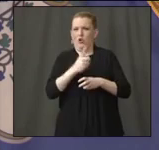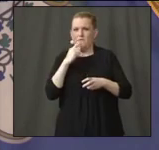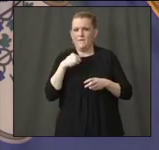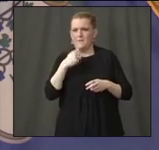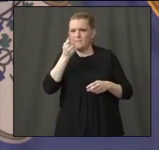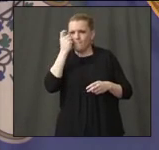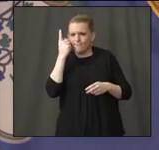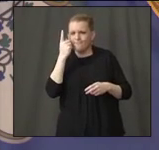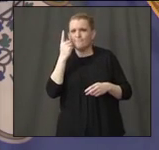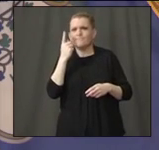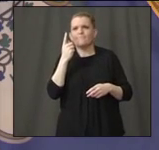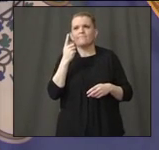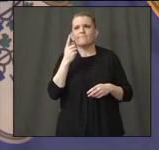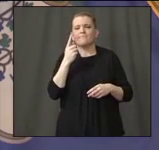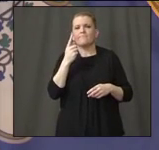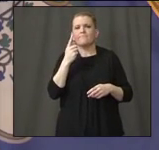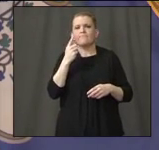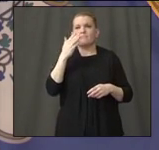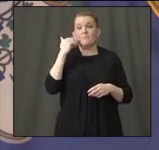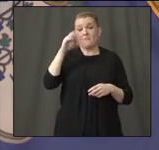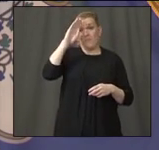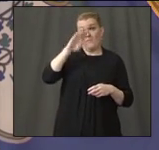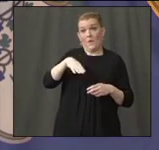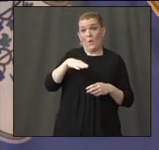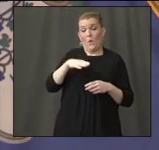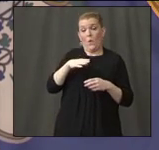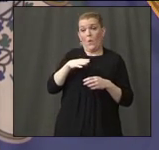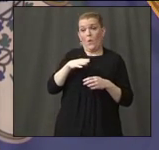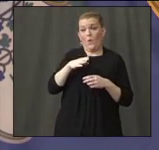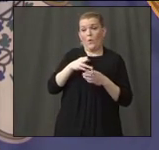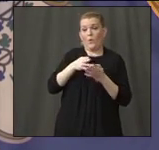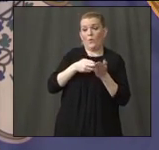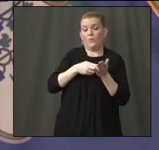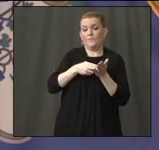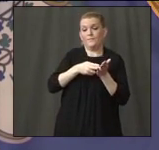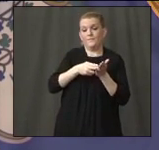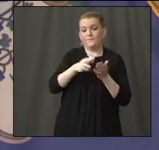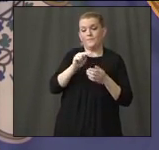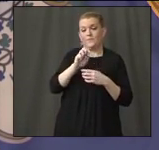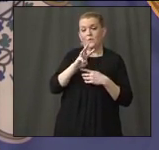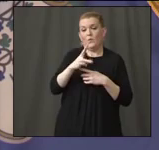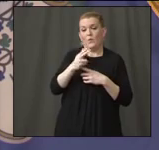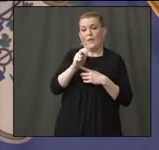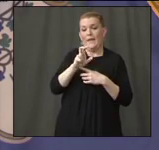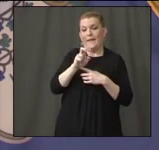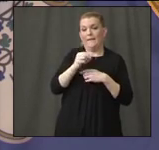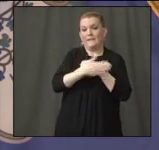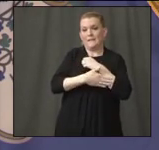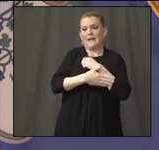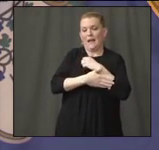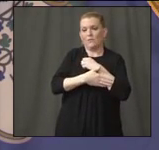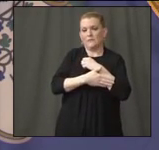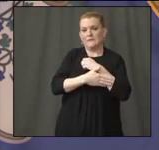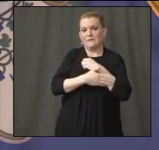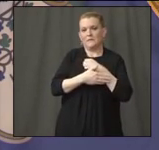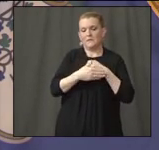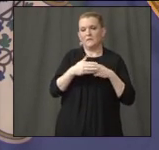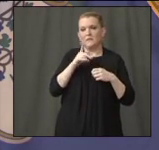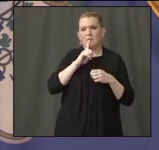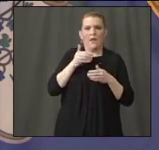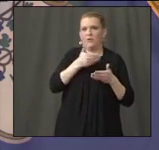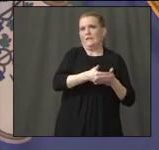the heart of the American pandemic, and there were the infection rate, the hospitalization rate,